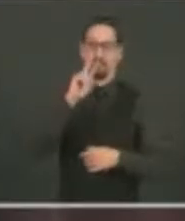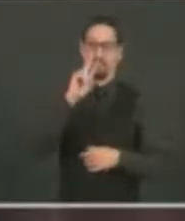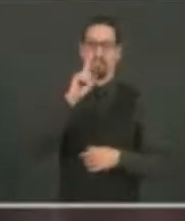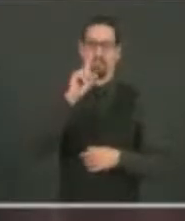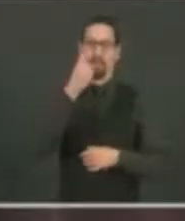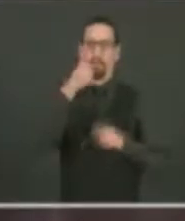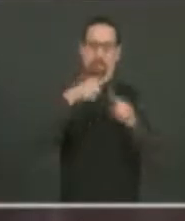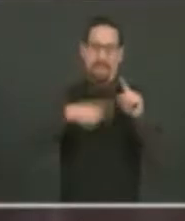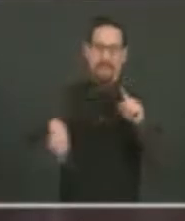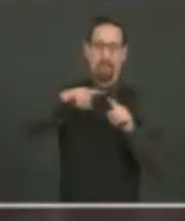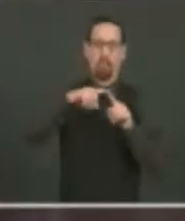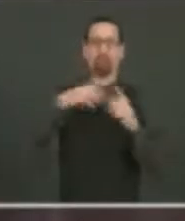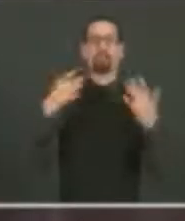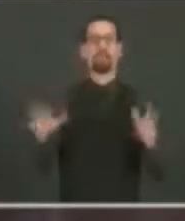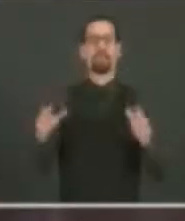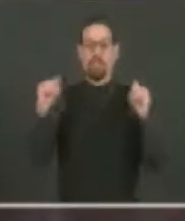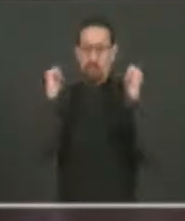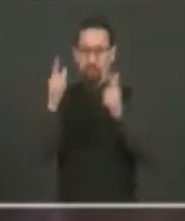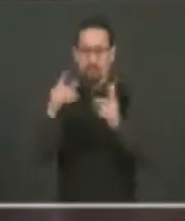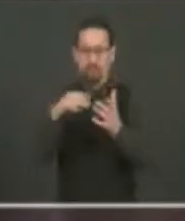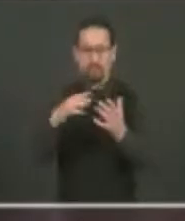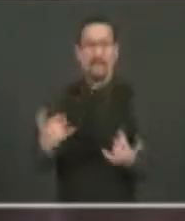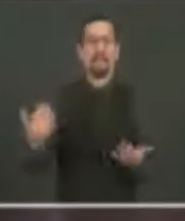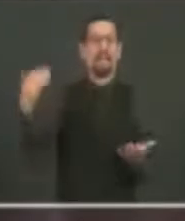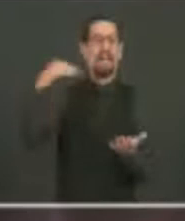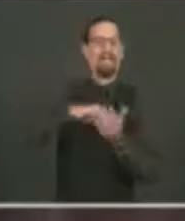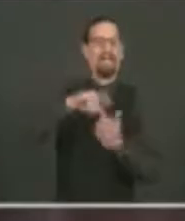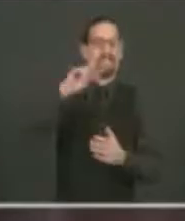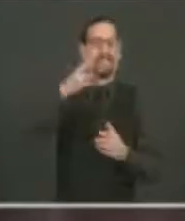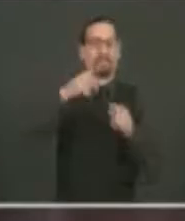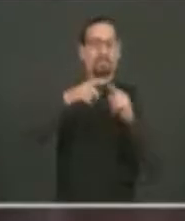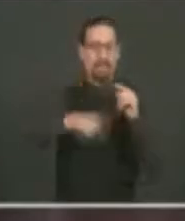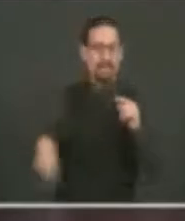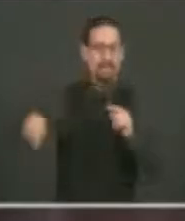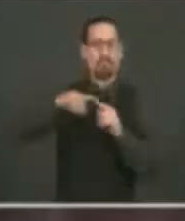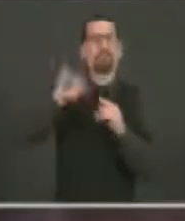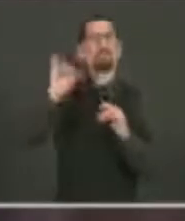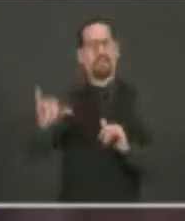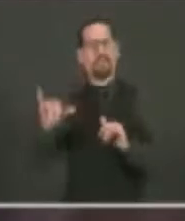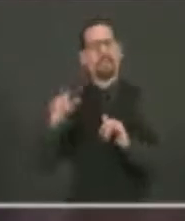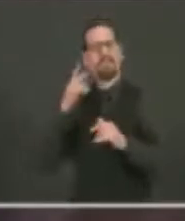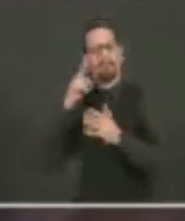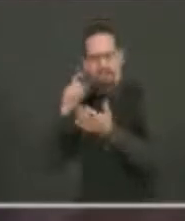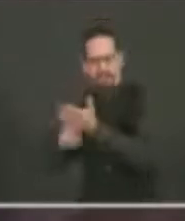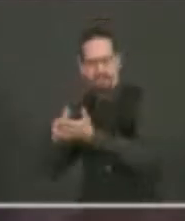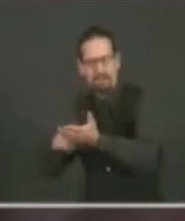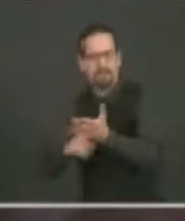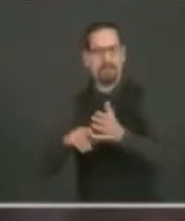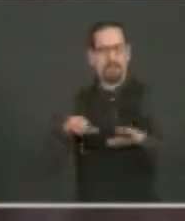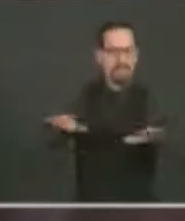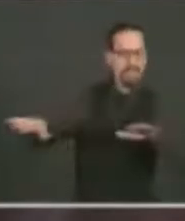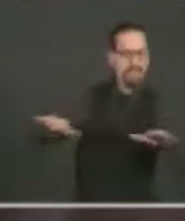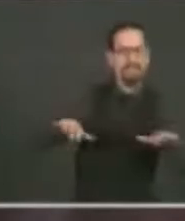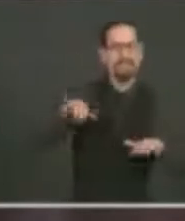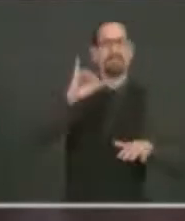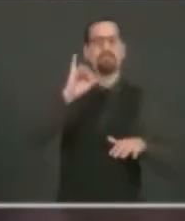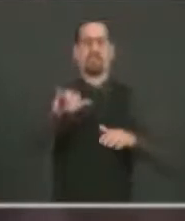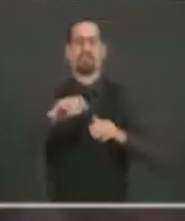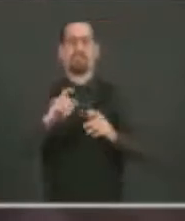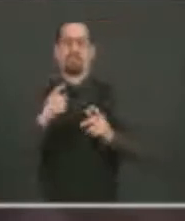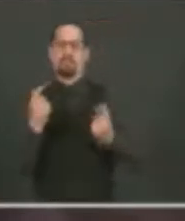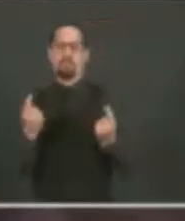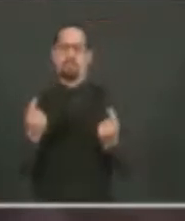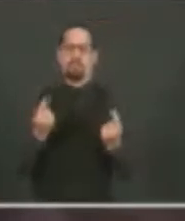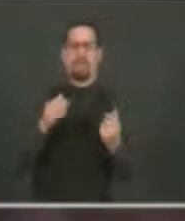the aggressive steps we need to bring it under control. The governor has always mentioned being pinpointed and targeted. Our